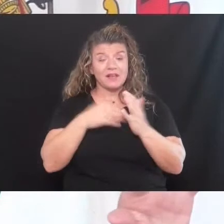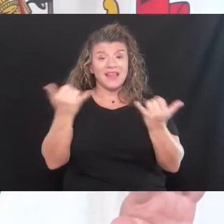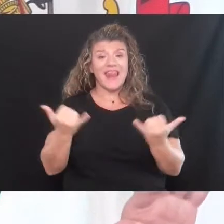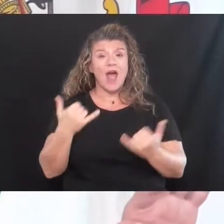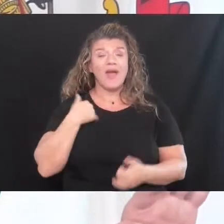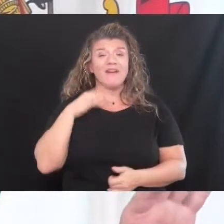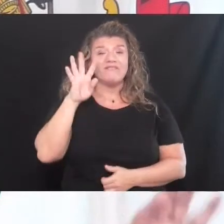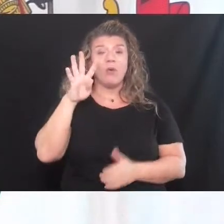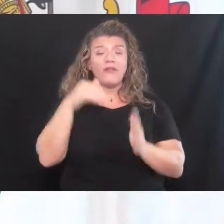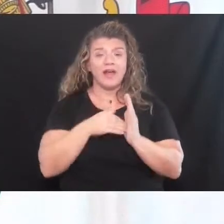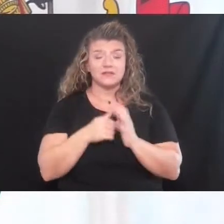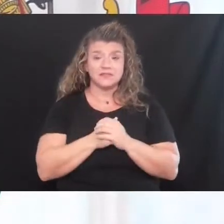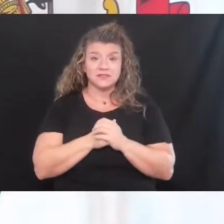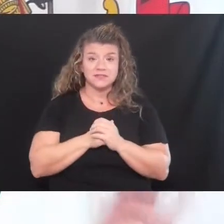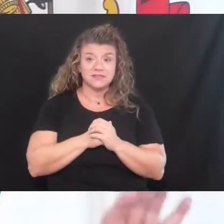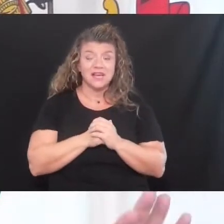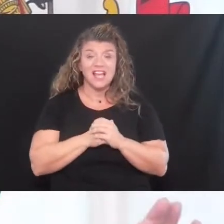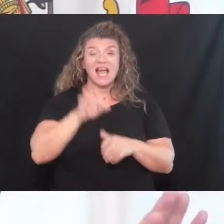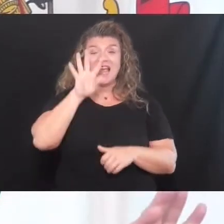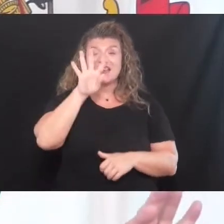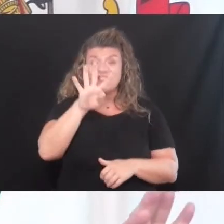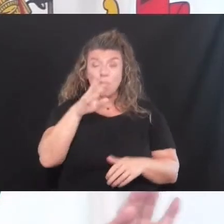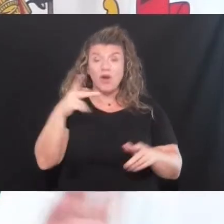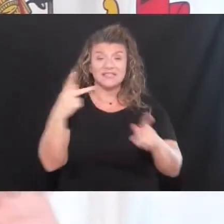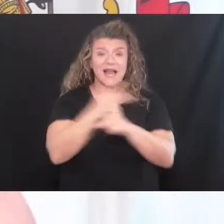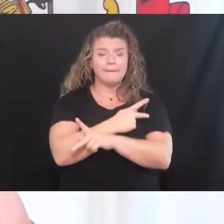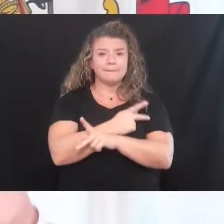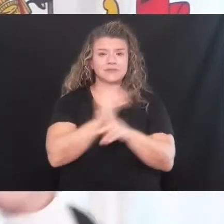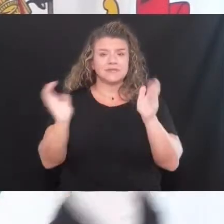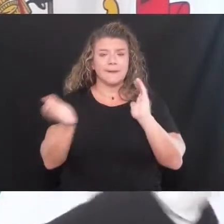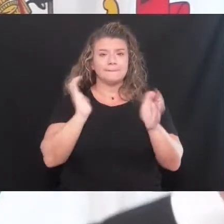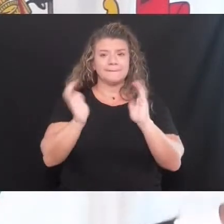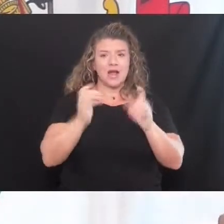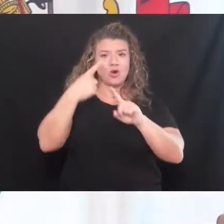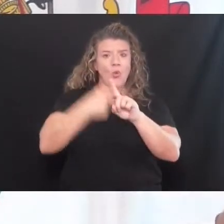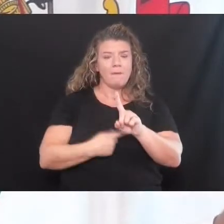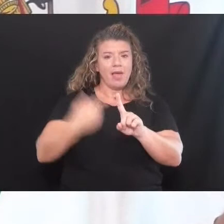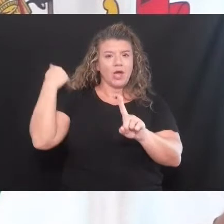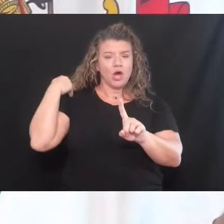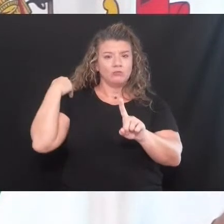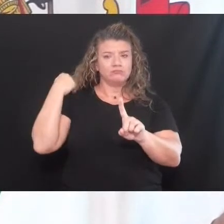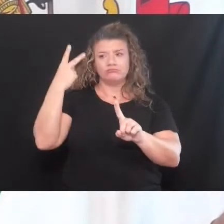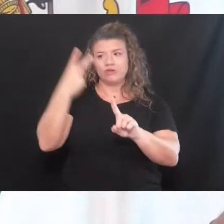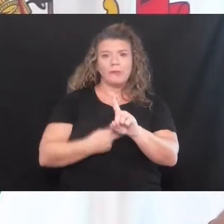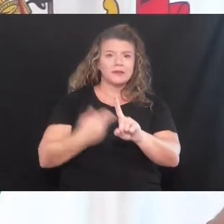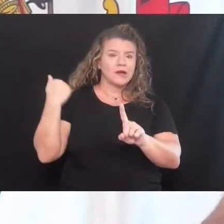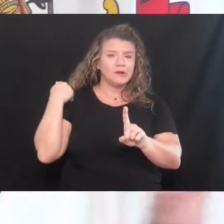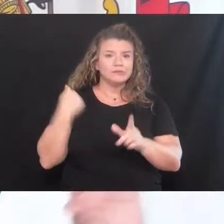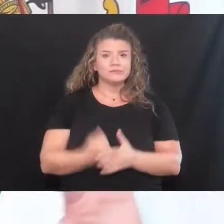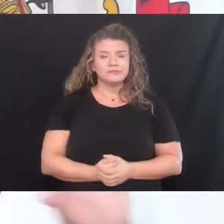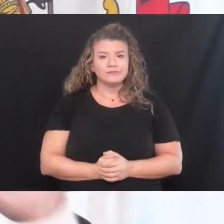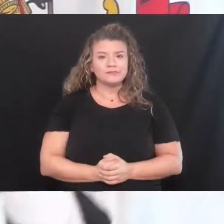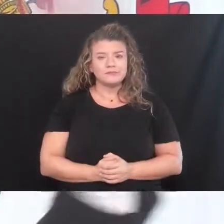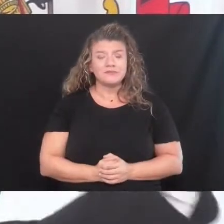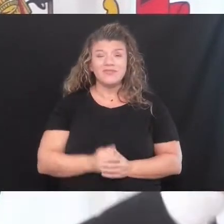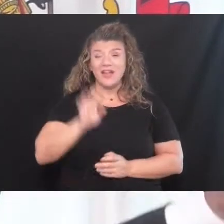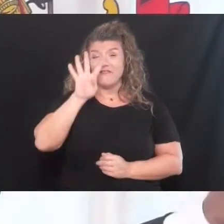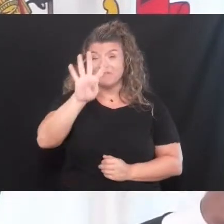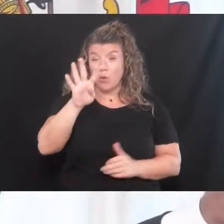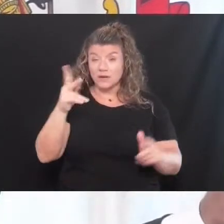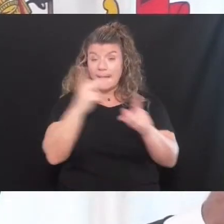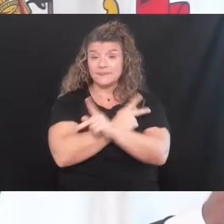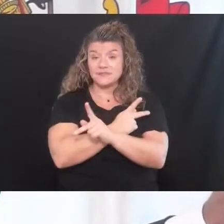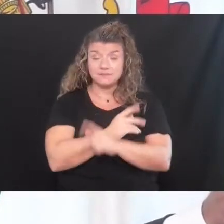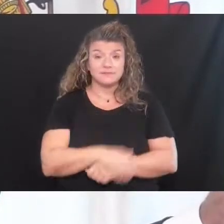now. We're 4 times to where we were a month and a half ago or 2 months ago. 4